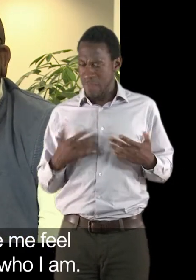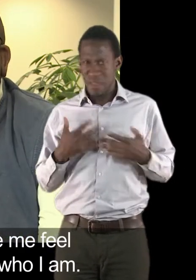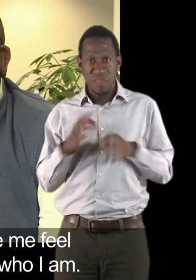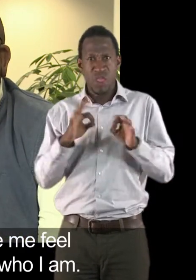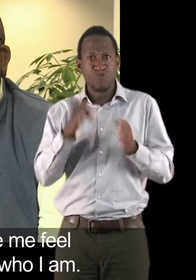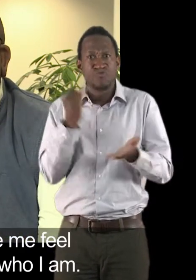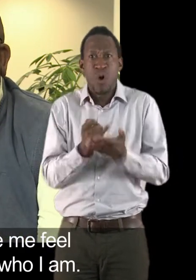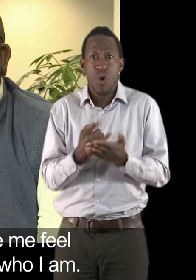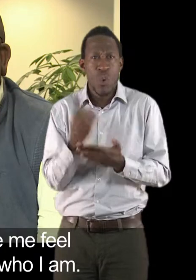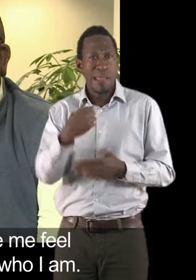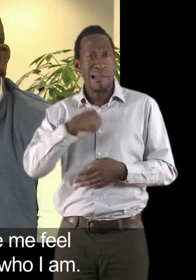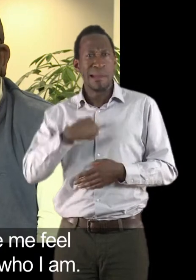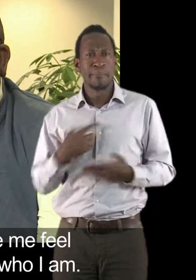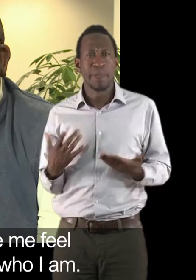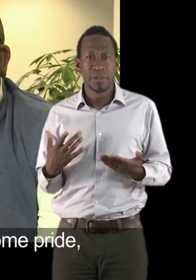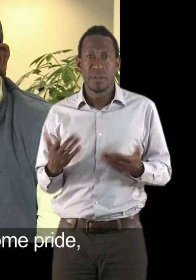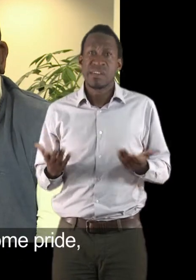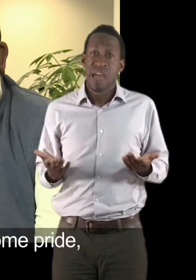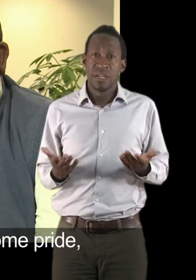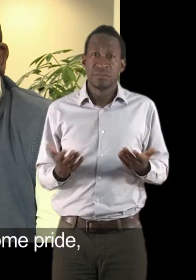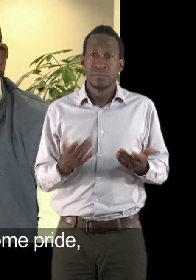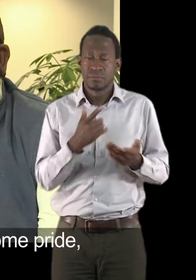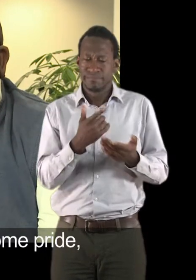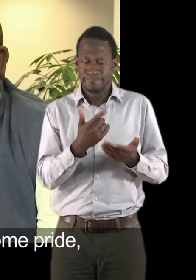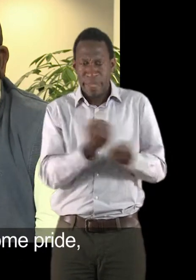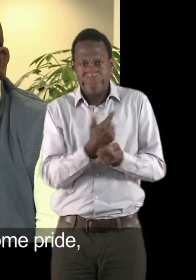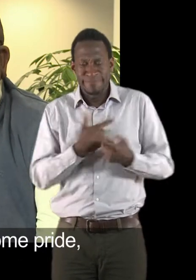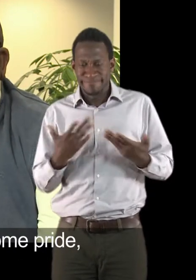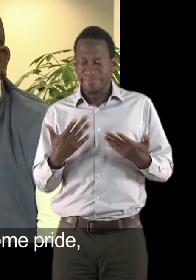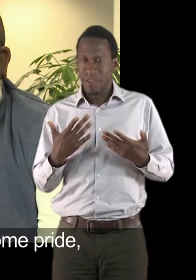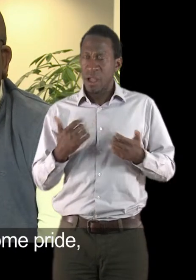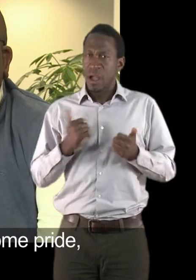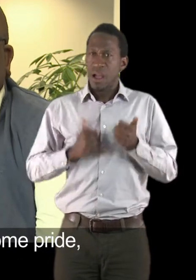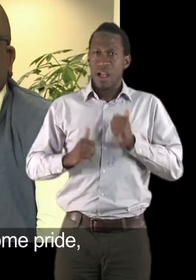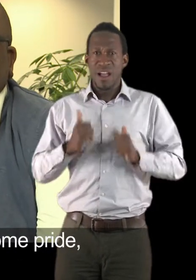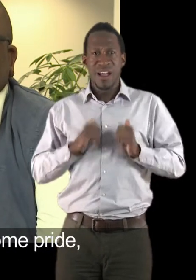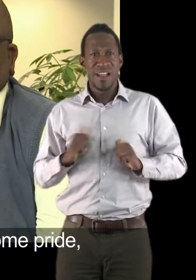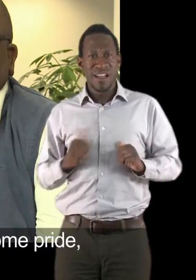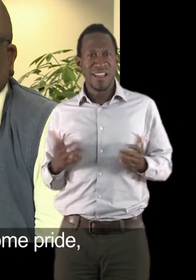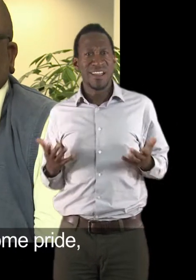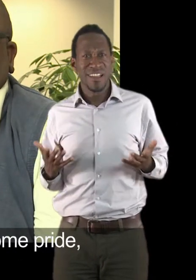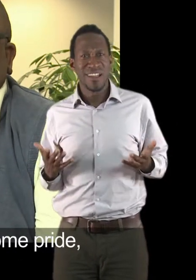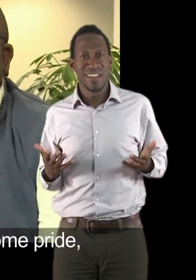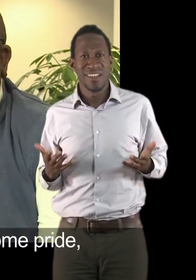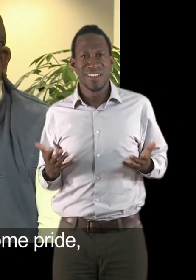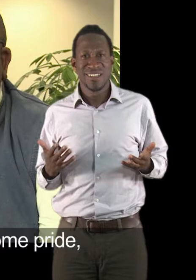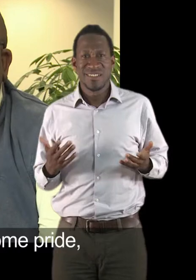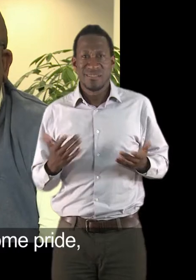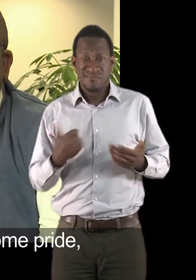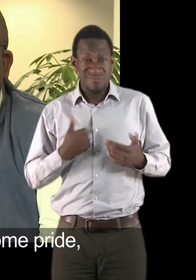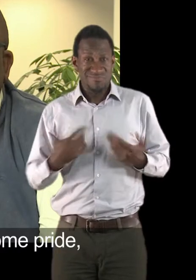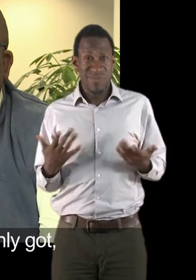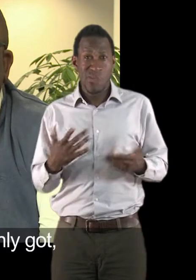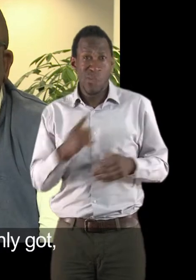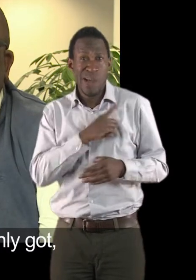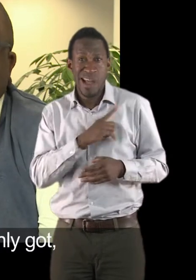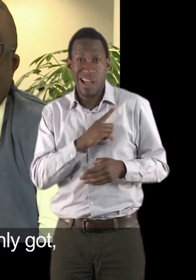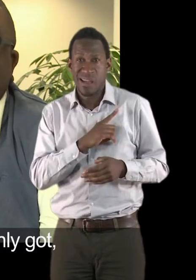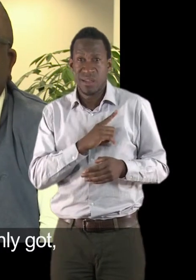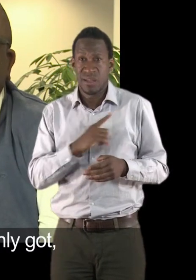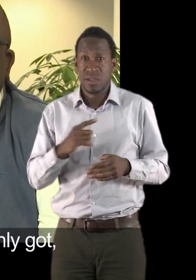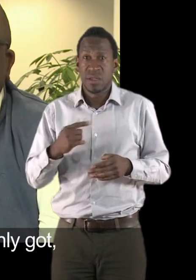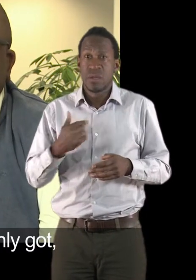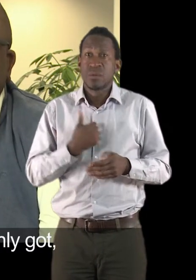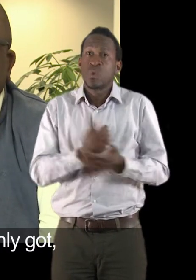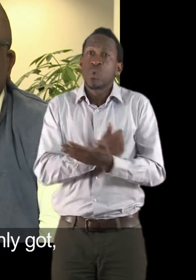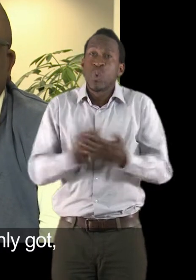wrong in who I am. So yeah, he instilled in me some pride, which I